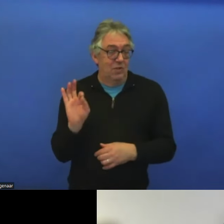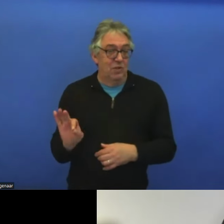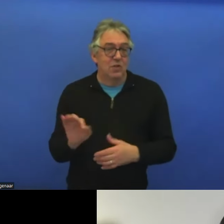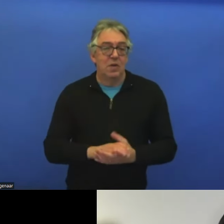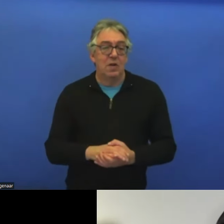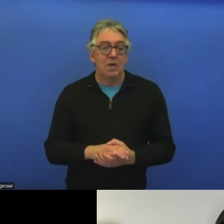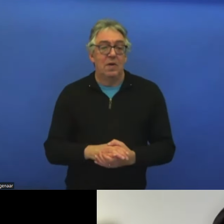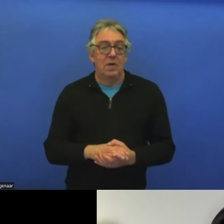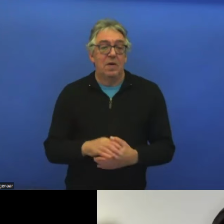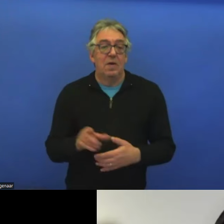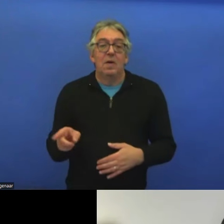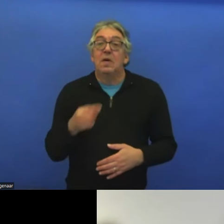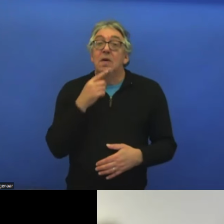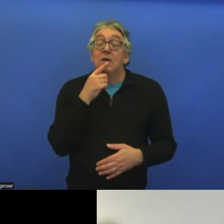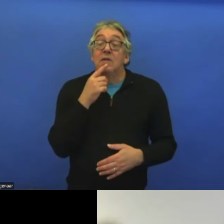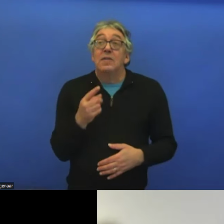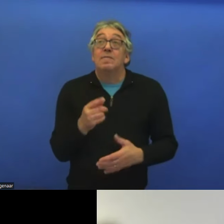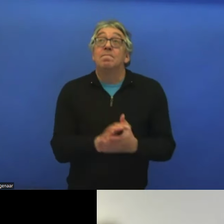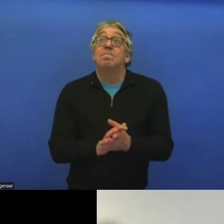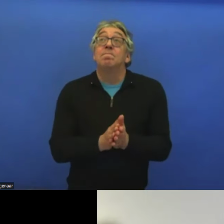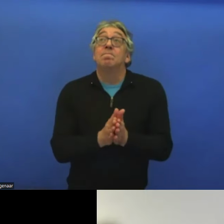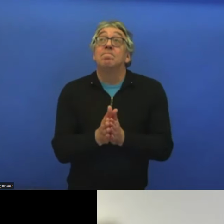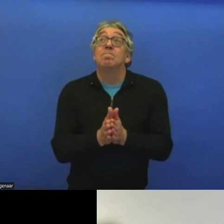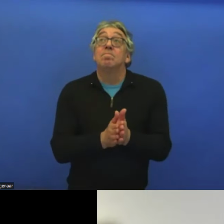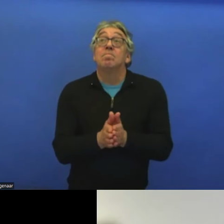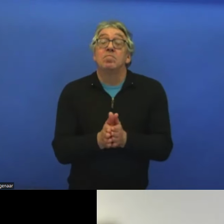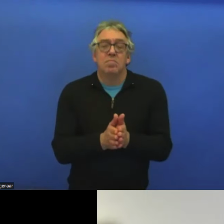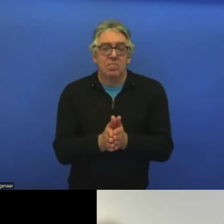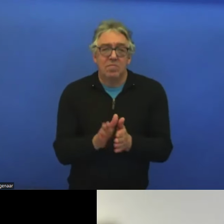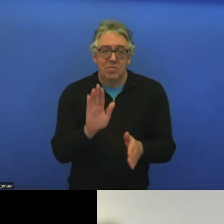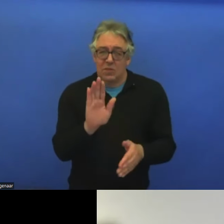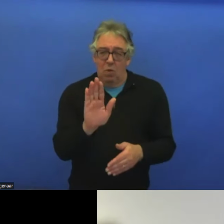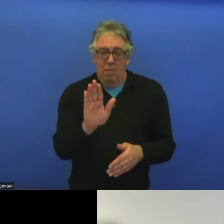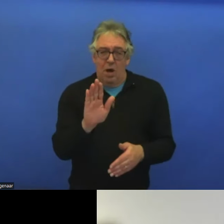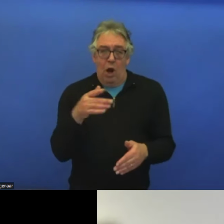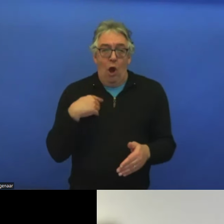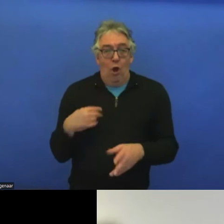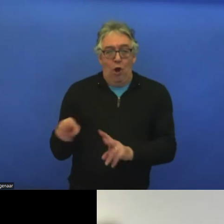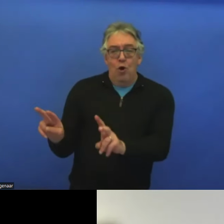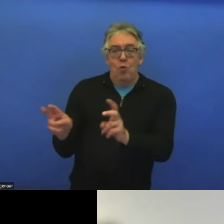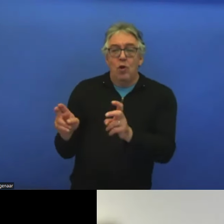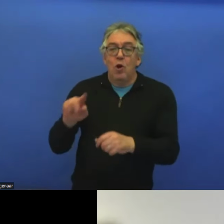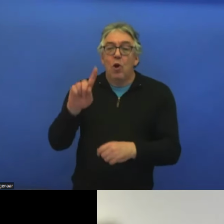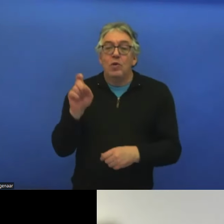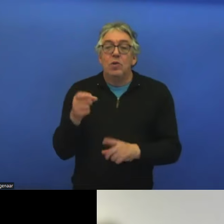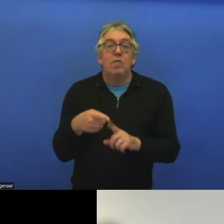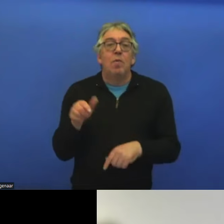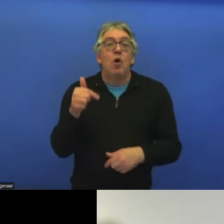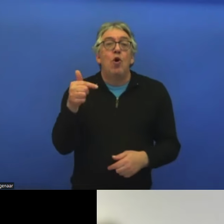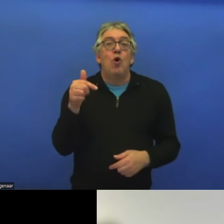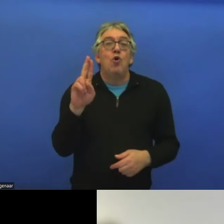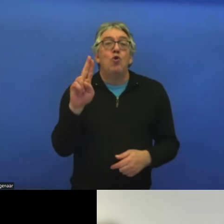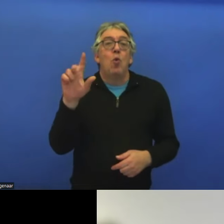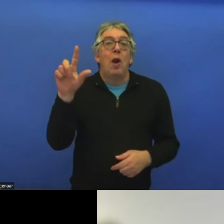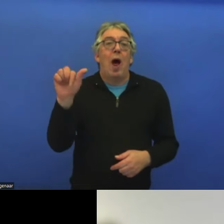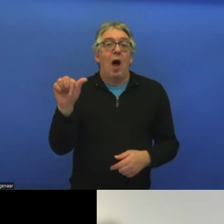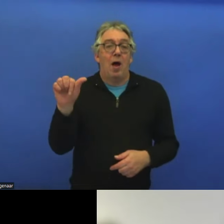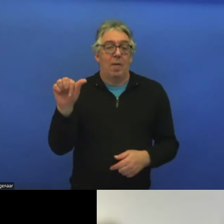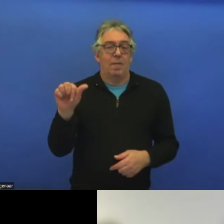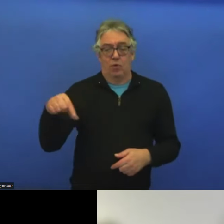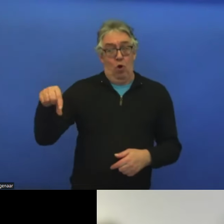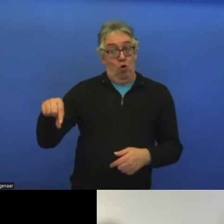of threats. So I'm reading the question from Dula at the end of the Q&A, and there's